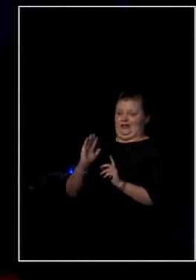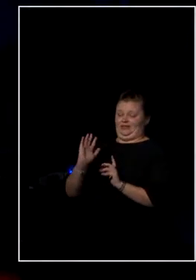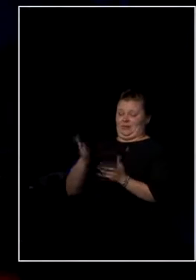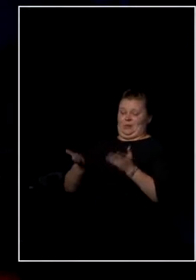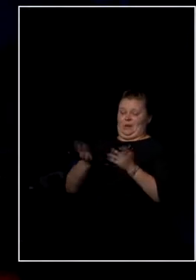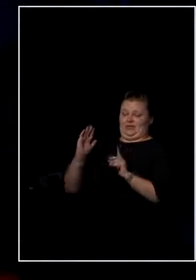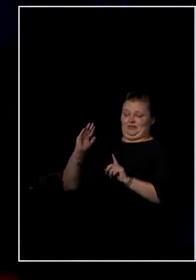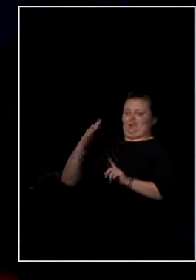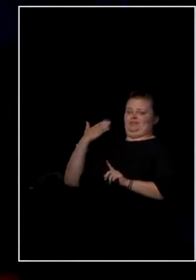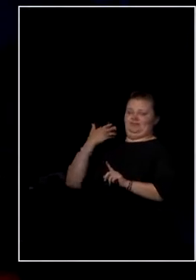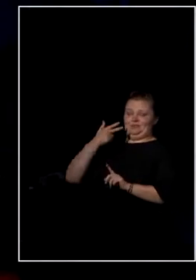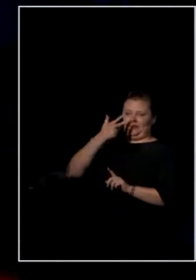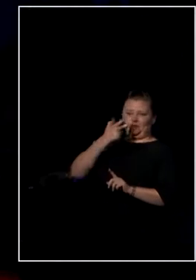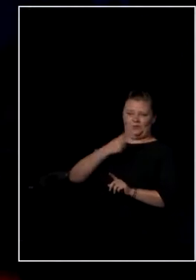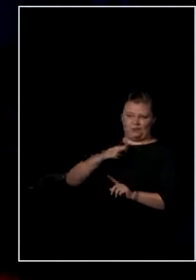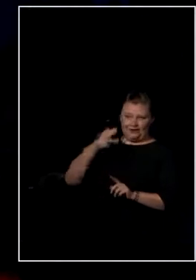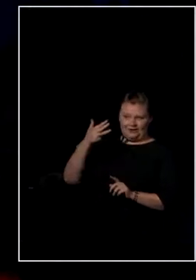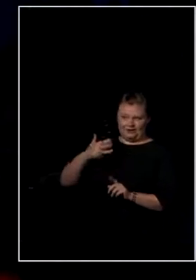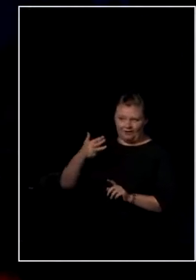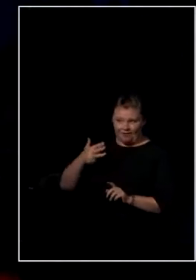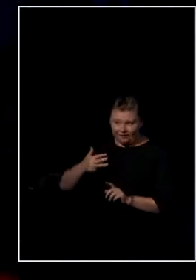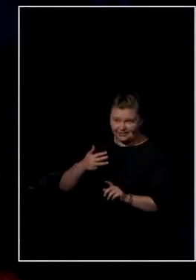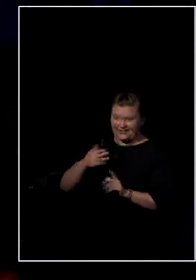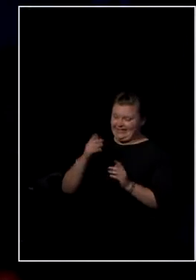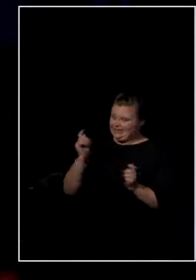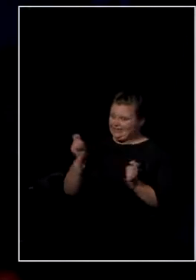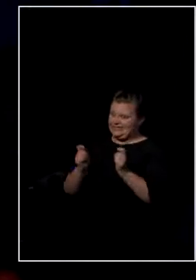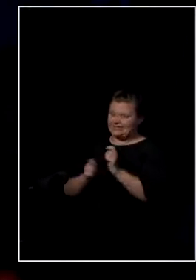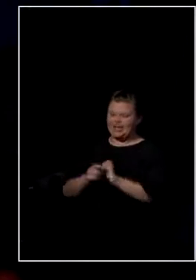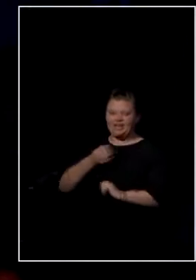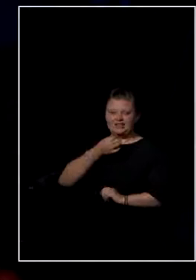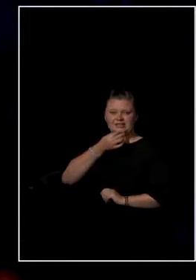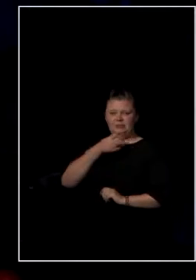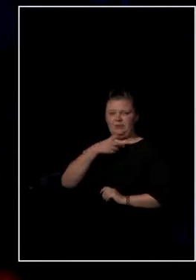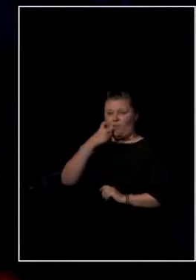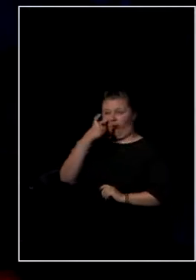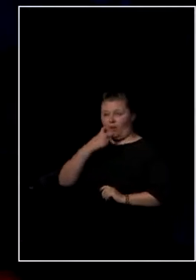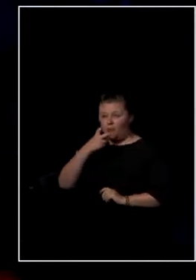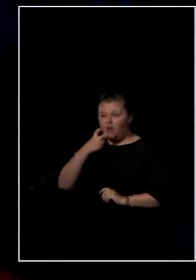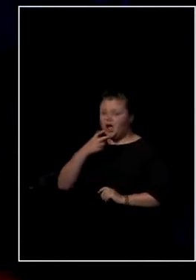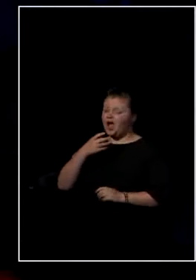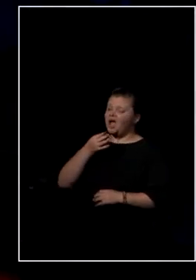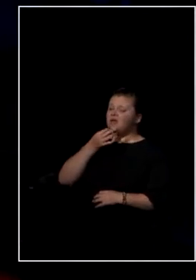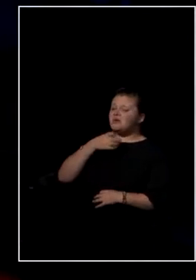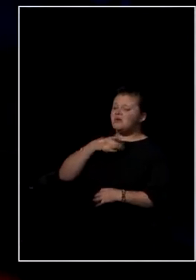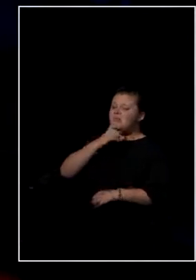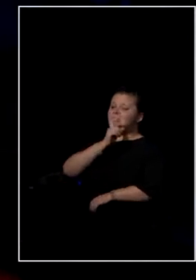then. I'm a little bit older. I think I'm a little bit more confident. But